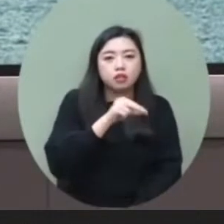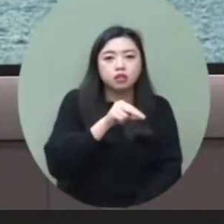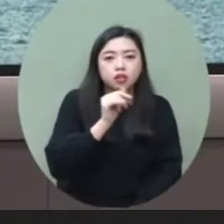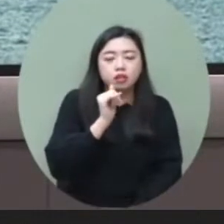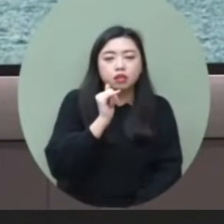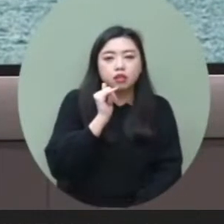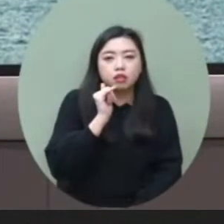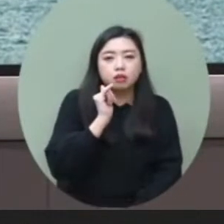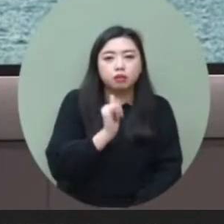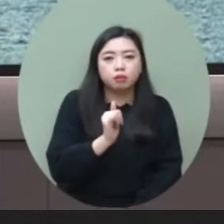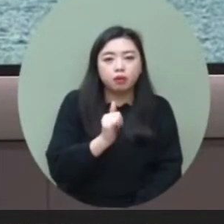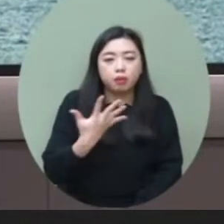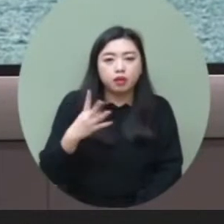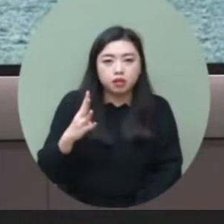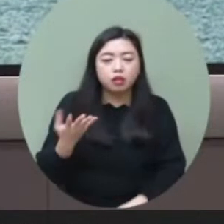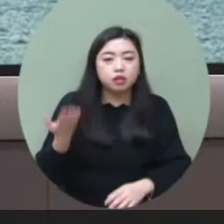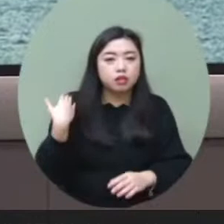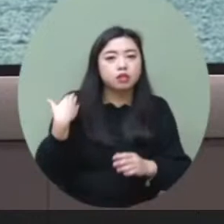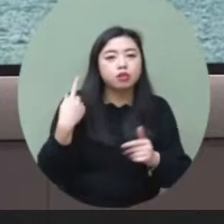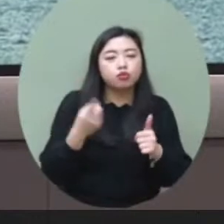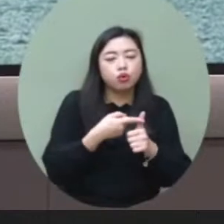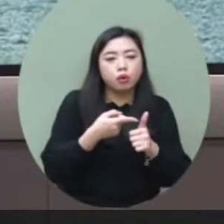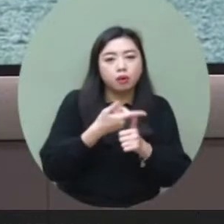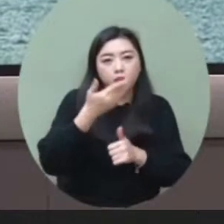was 7,564.